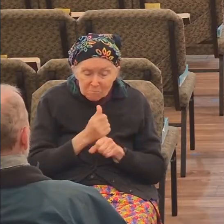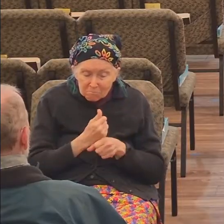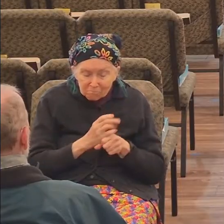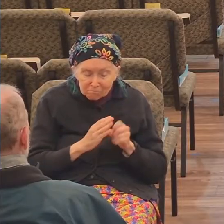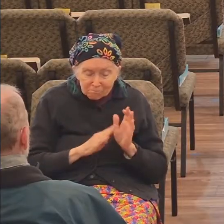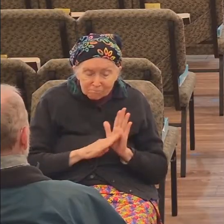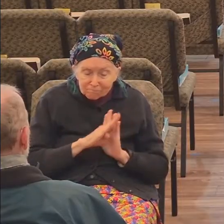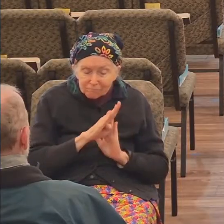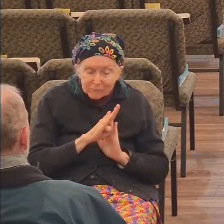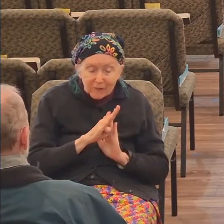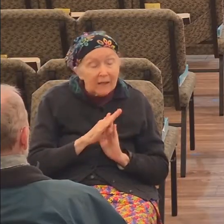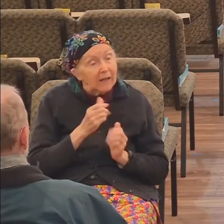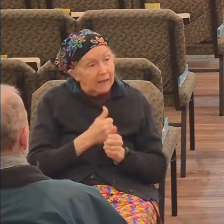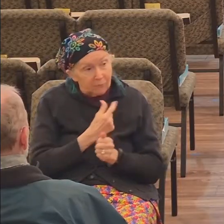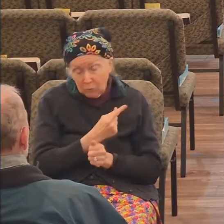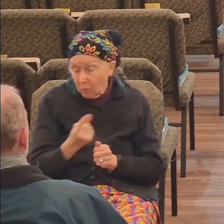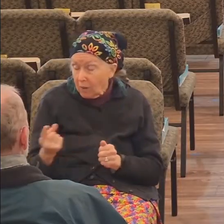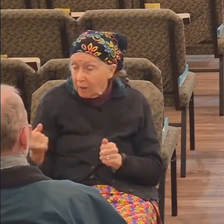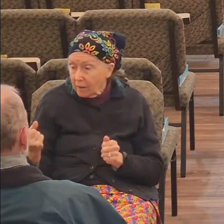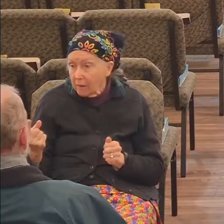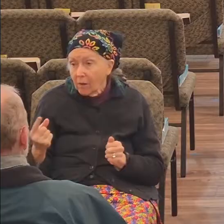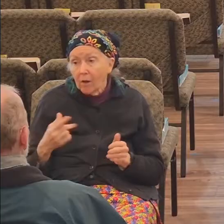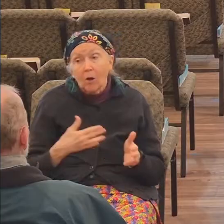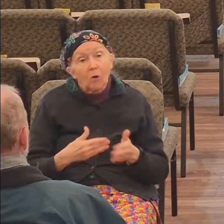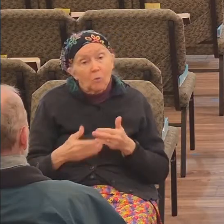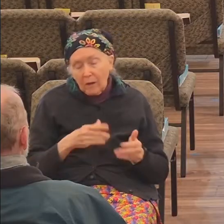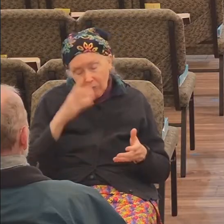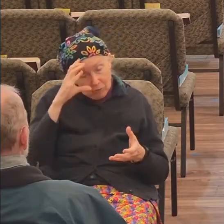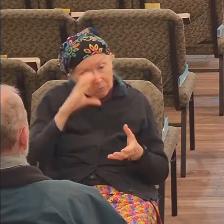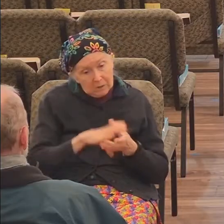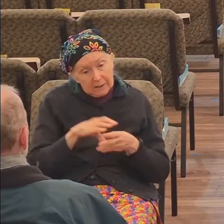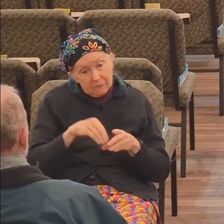Everybody. Whether you believe in God or not.